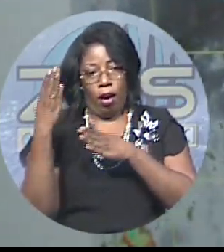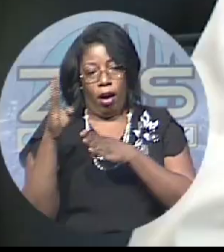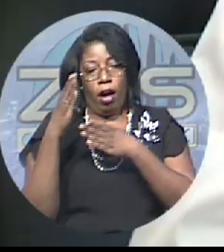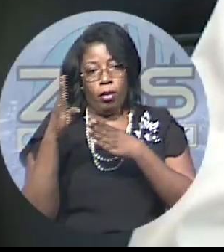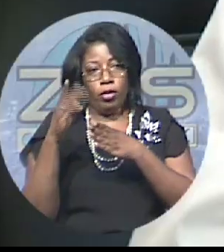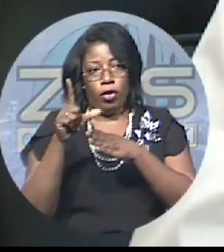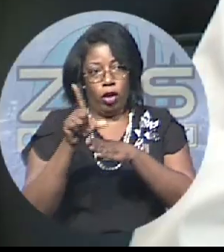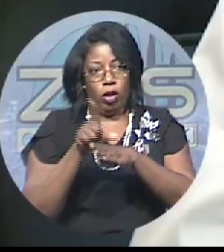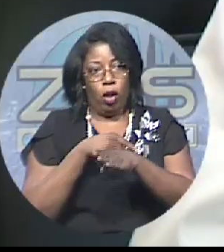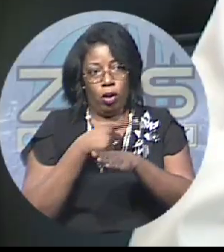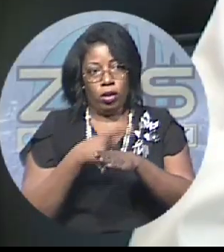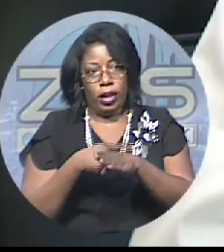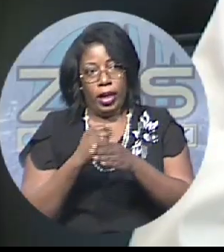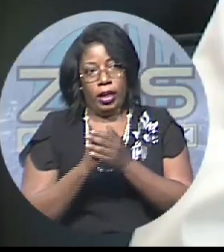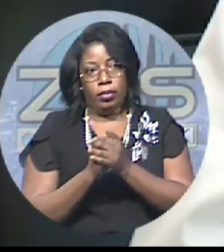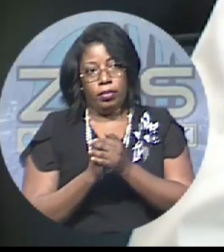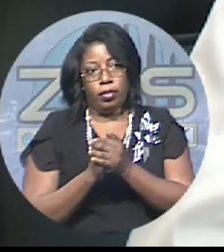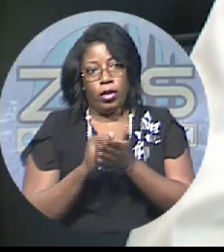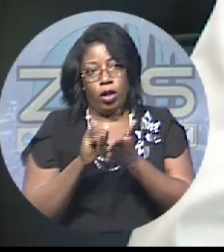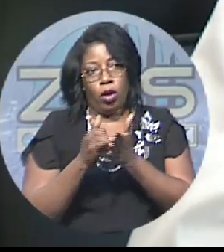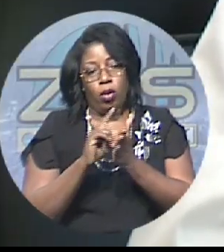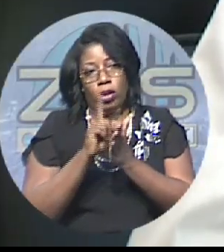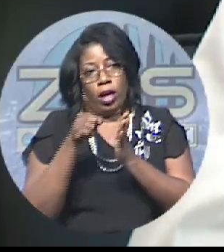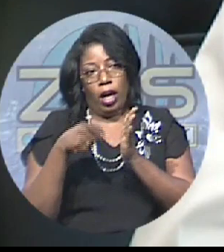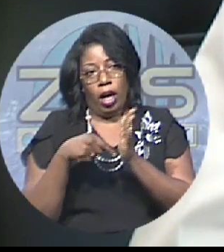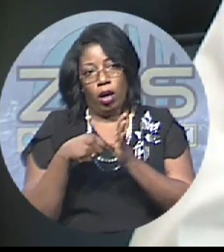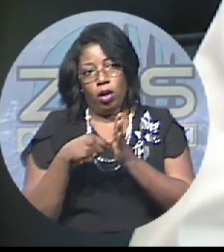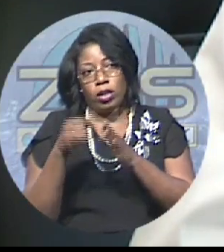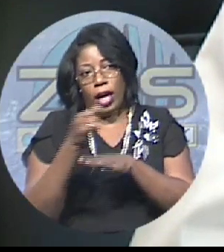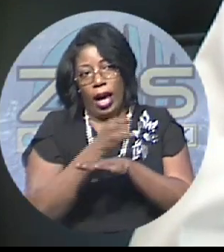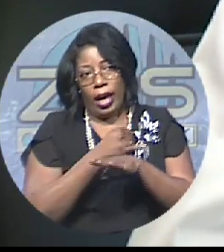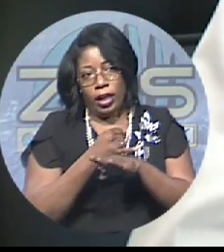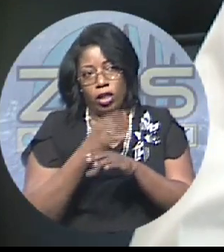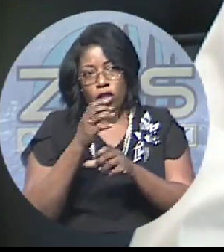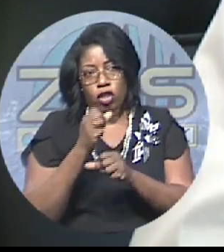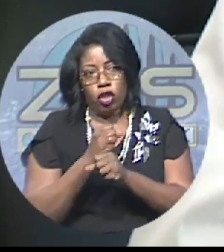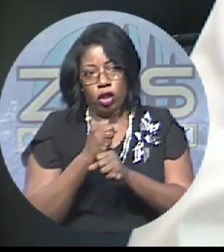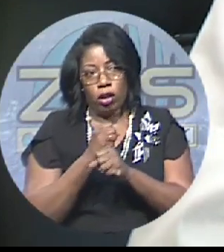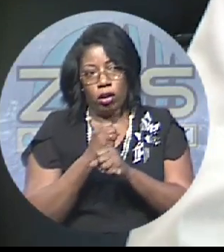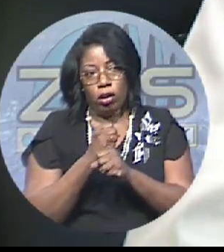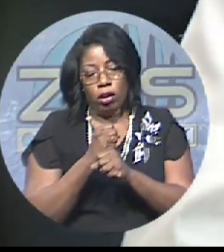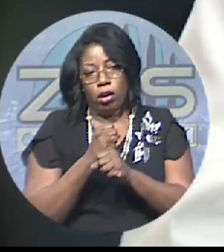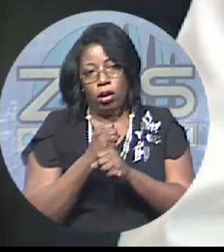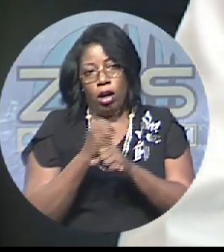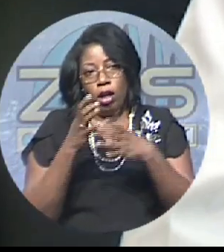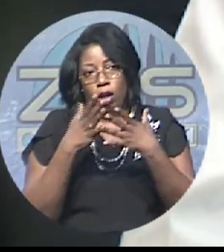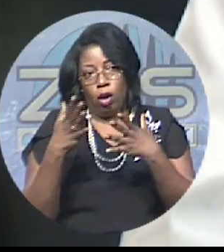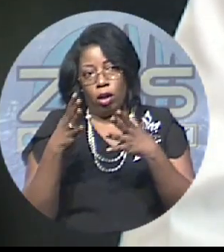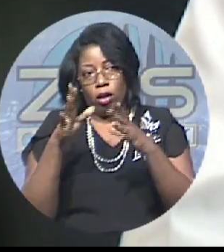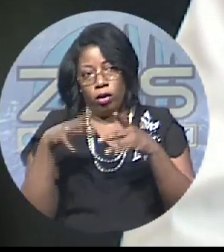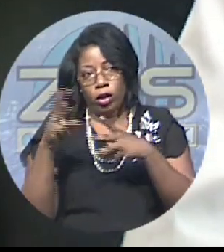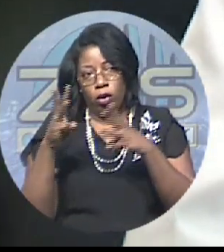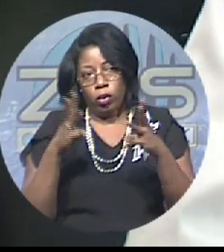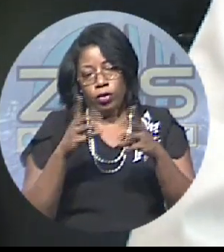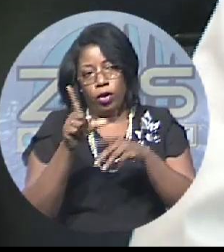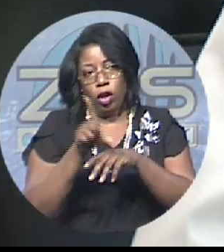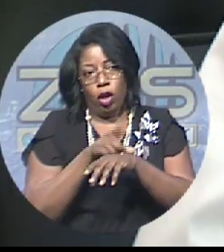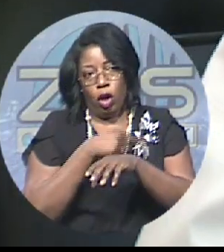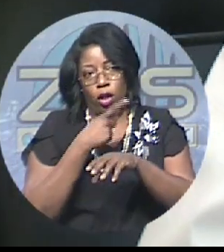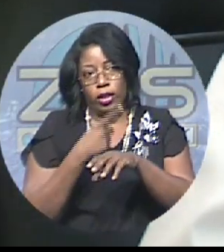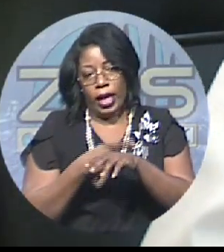period. Those islands took a constant pounding for a pretty long time of very, very strong